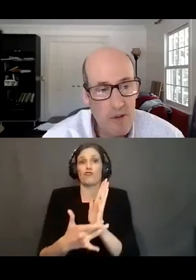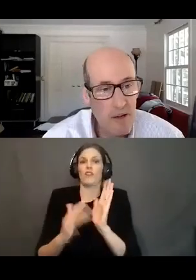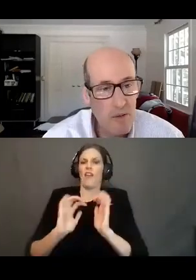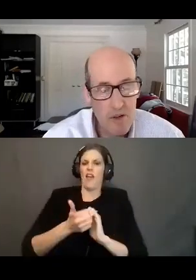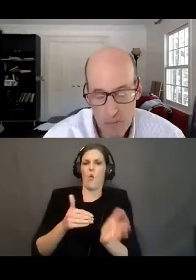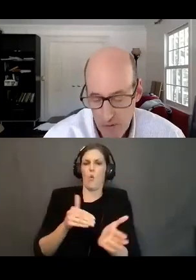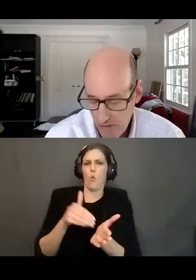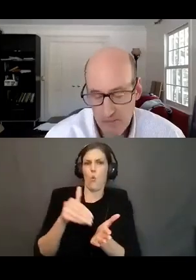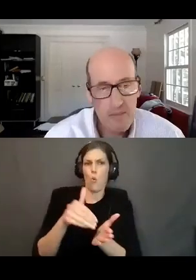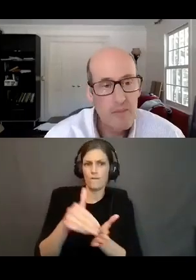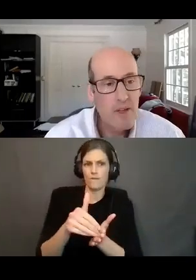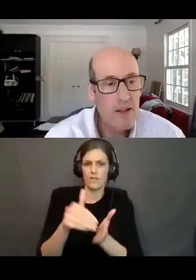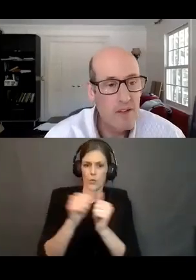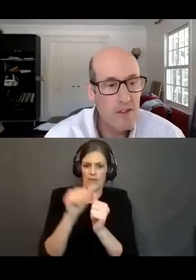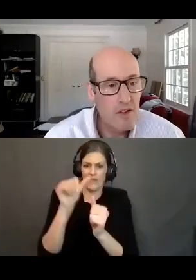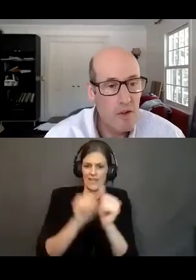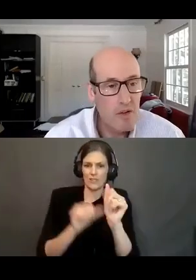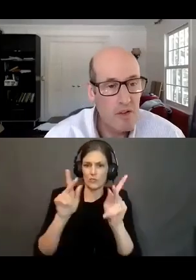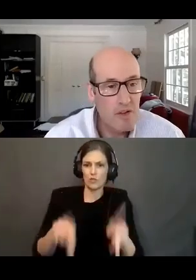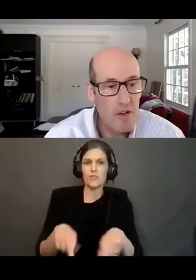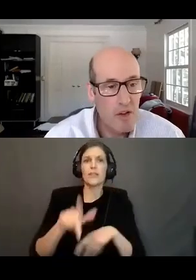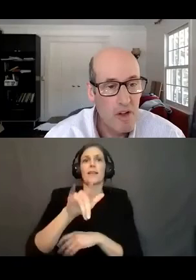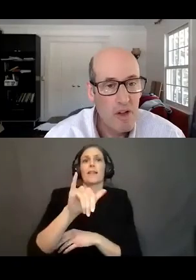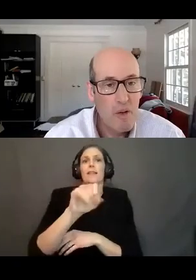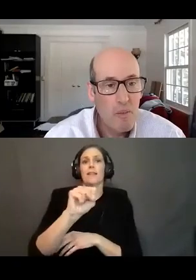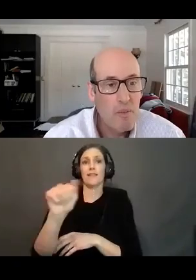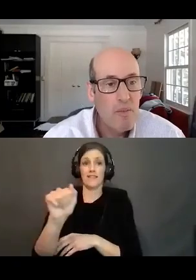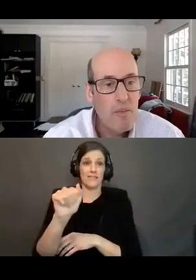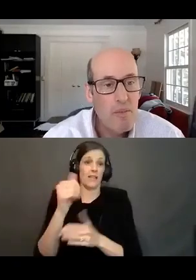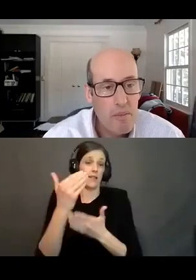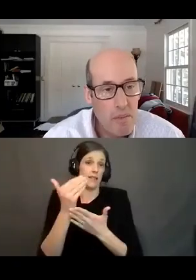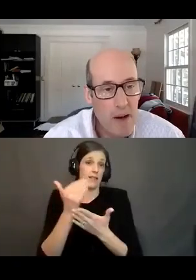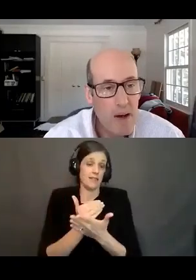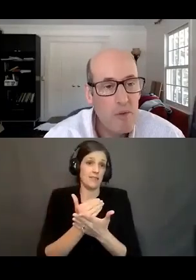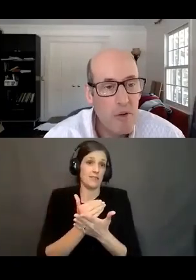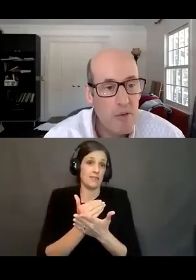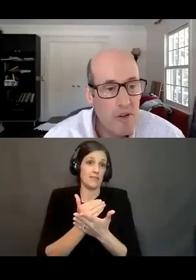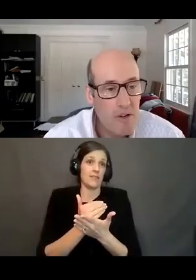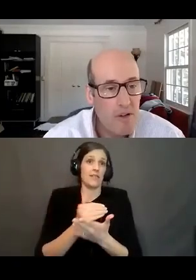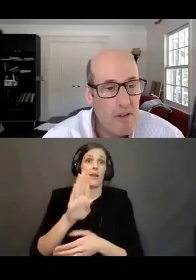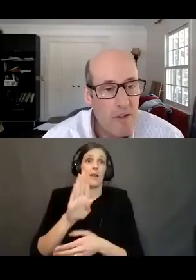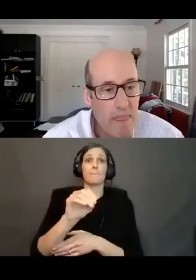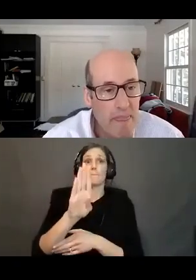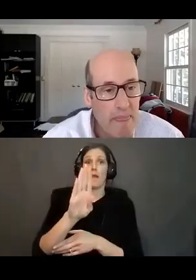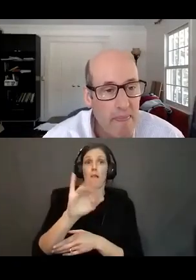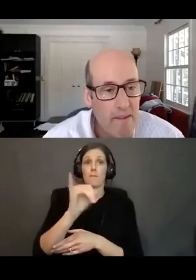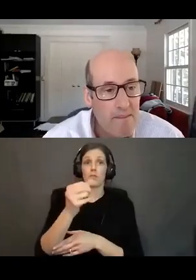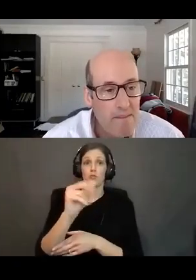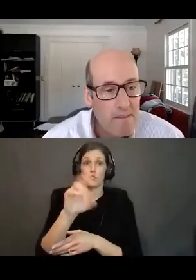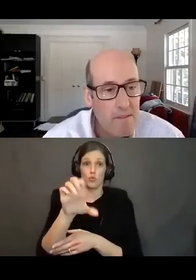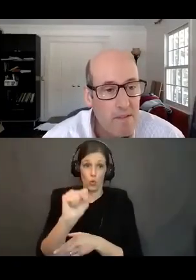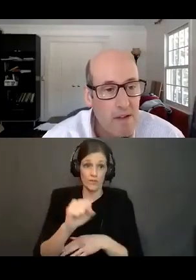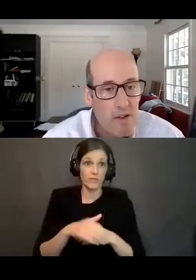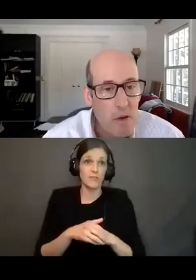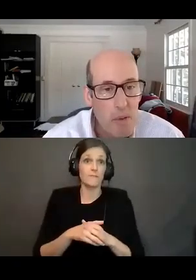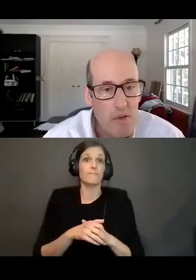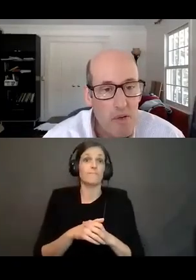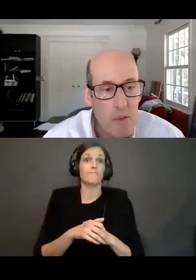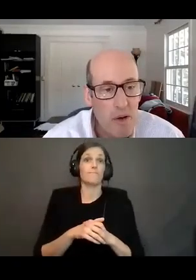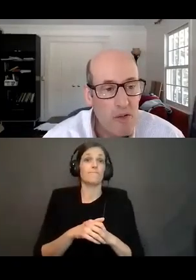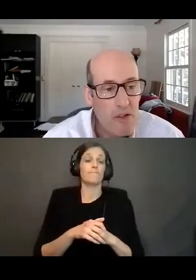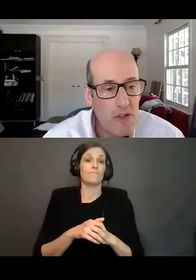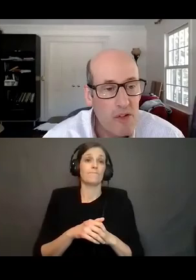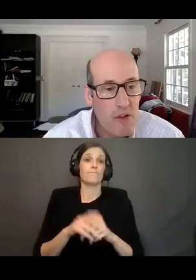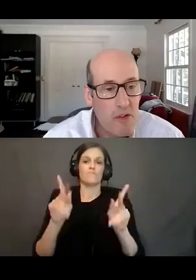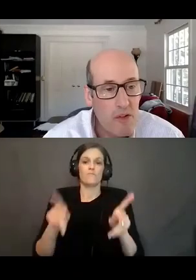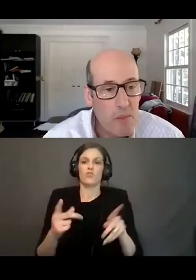you interact with each person. And Lisa Jones listed Bob Jones here. So person one